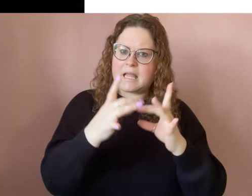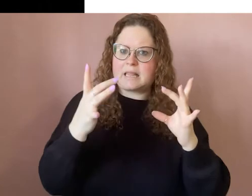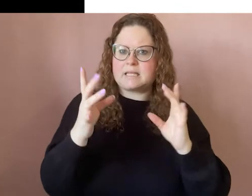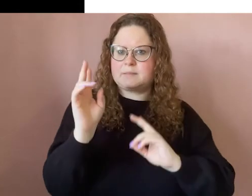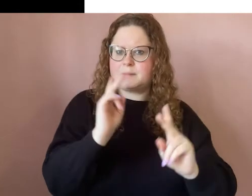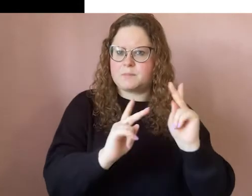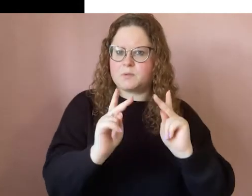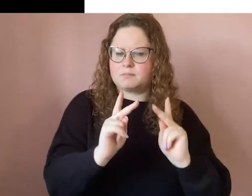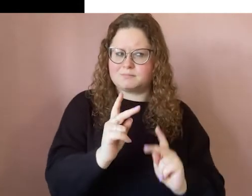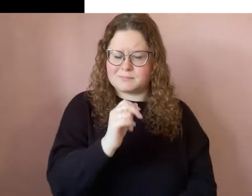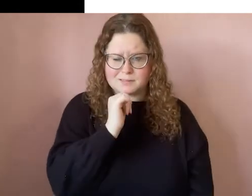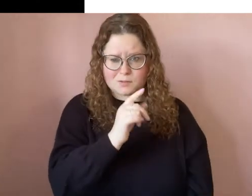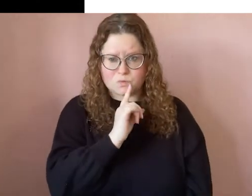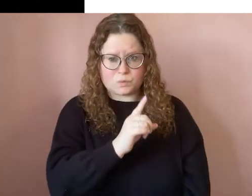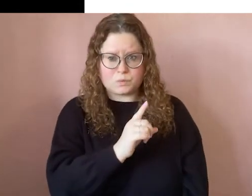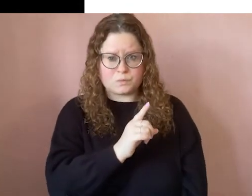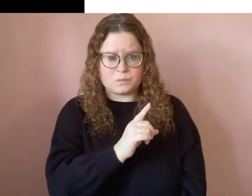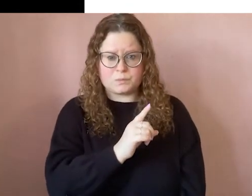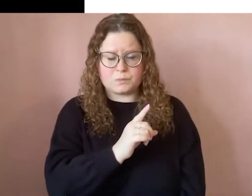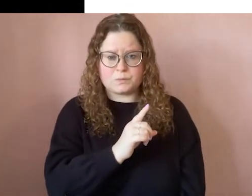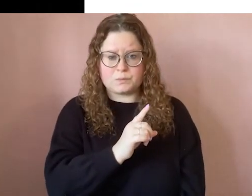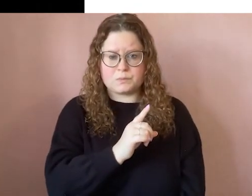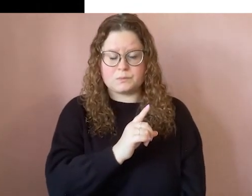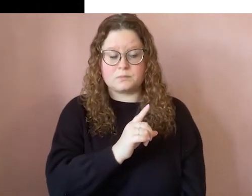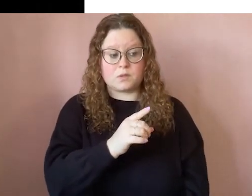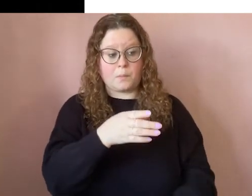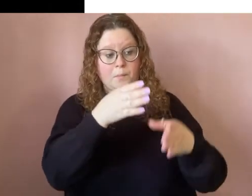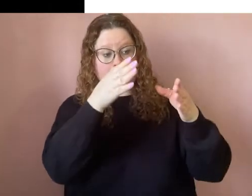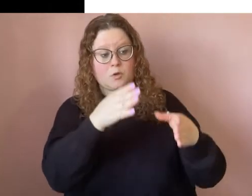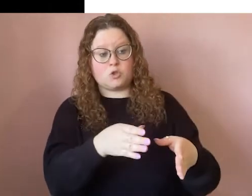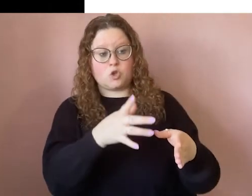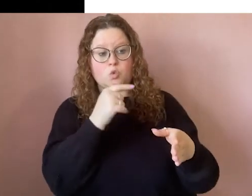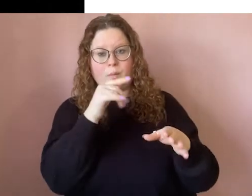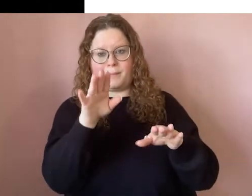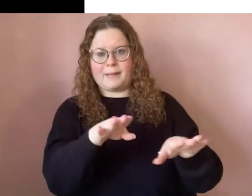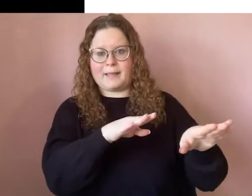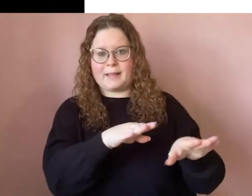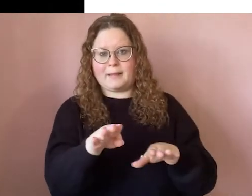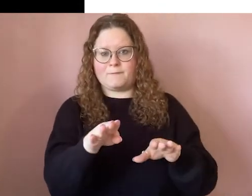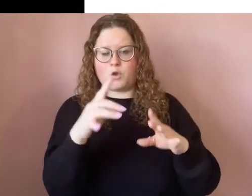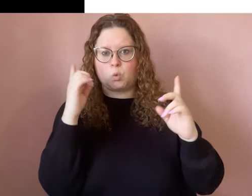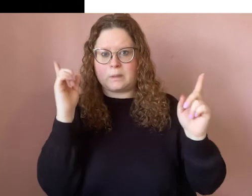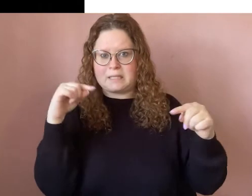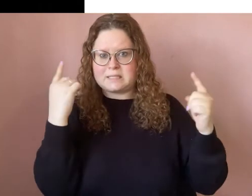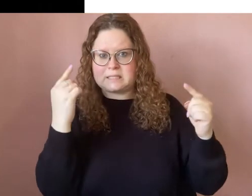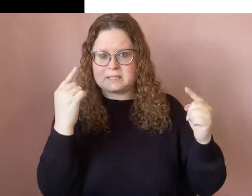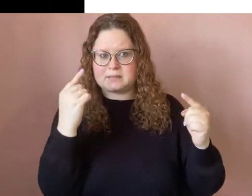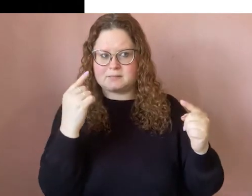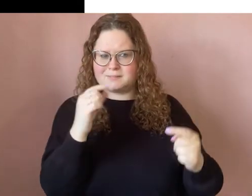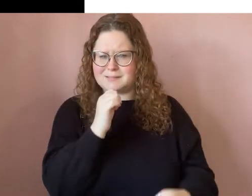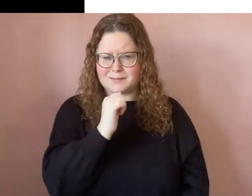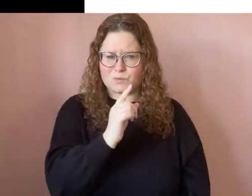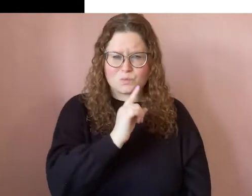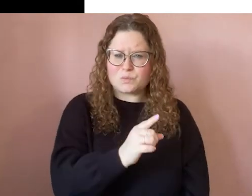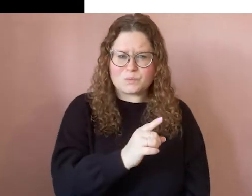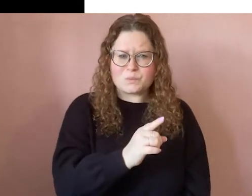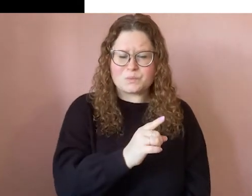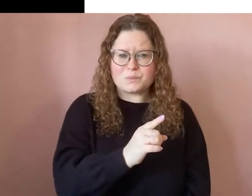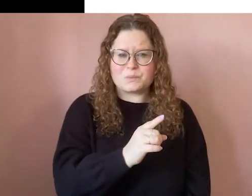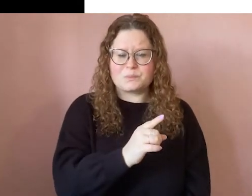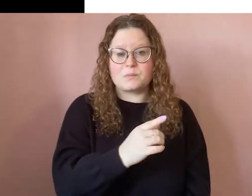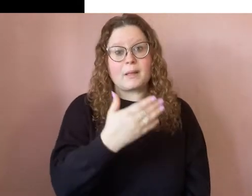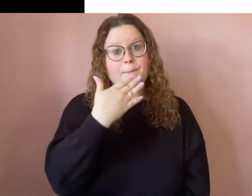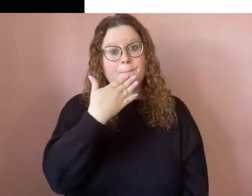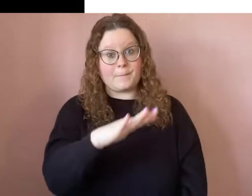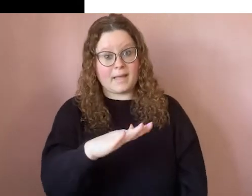about other descriptions, which I have yet to really come to terms with. The psychiatric community, by the way, agrees with